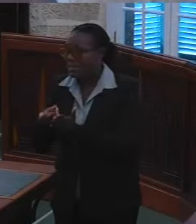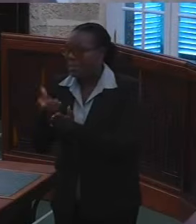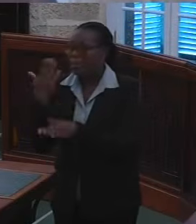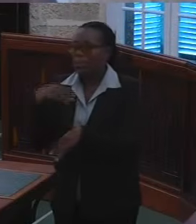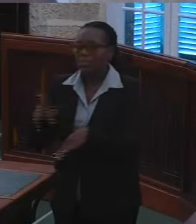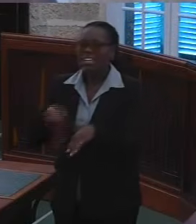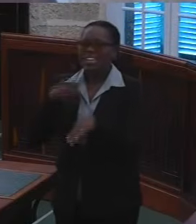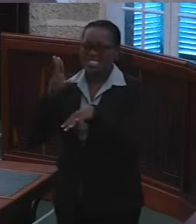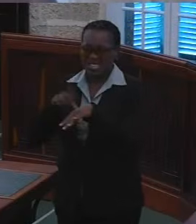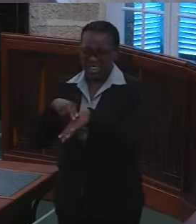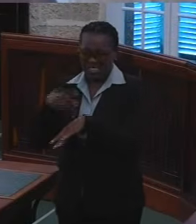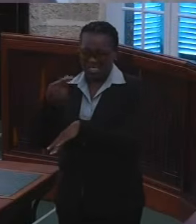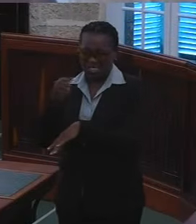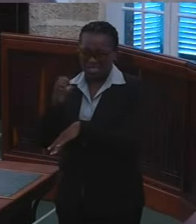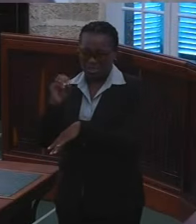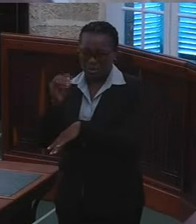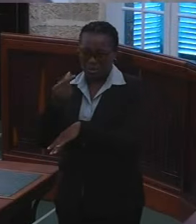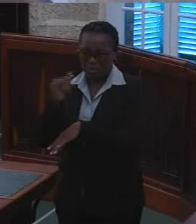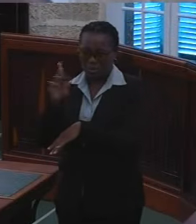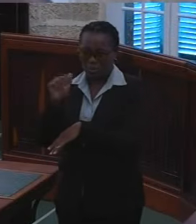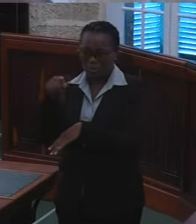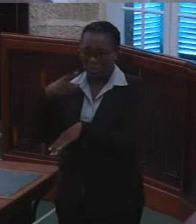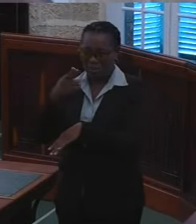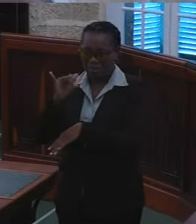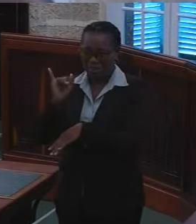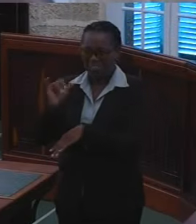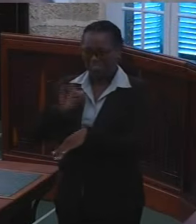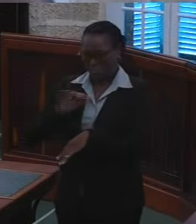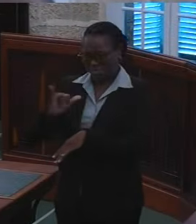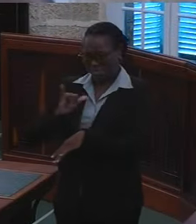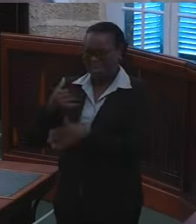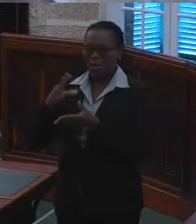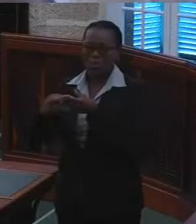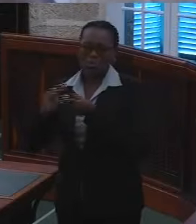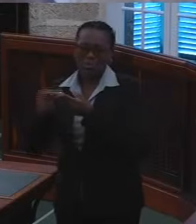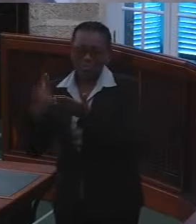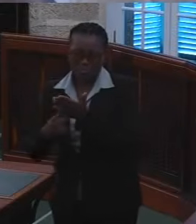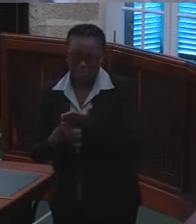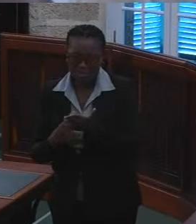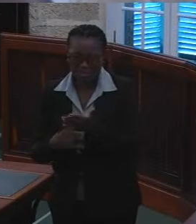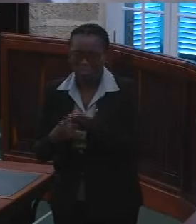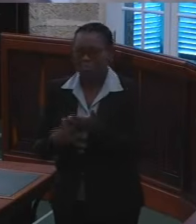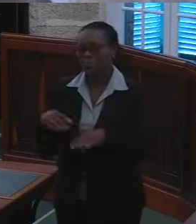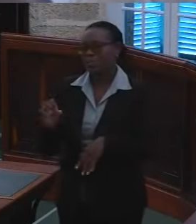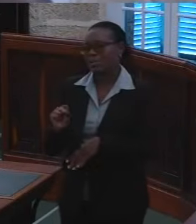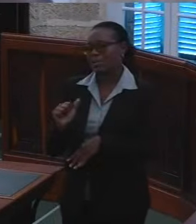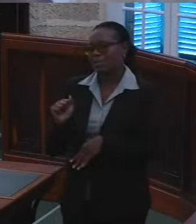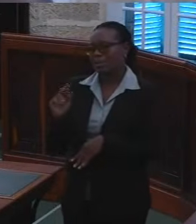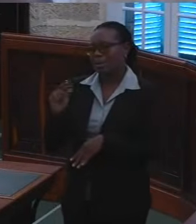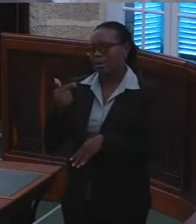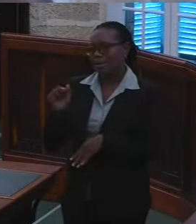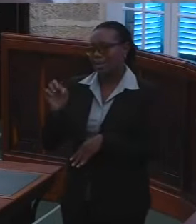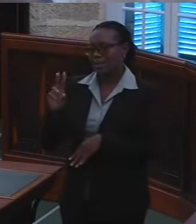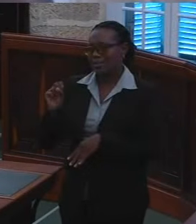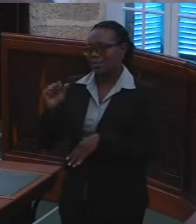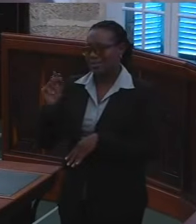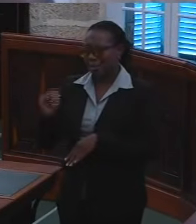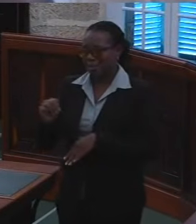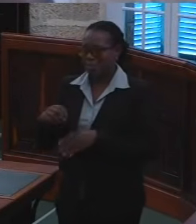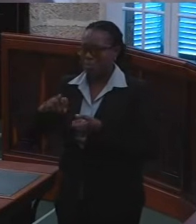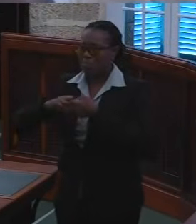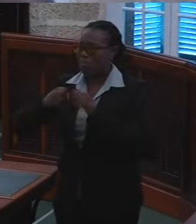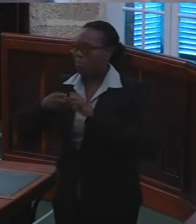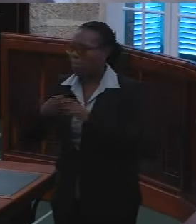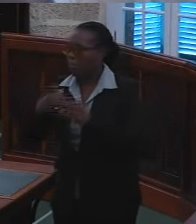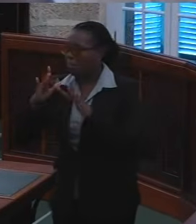National Geographic like myself. So we can talk about the reefs and the sargassum tracks and all sorts of different things, amongst other things. But we can have our conversation and we can